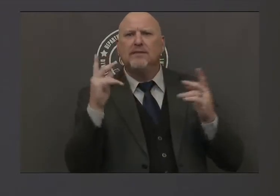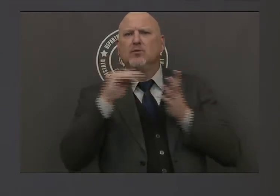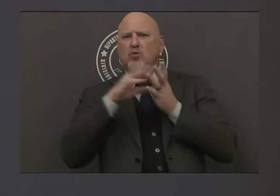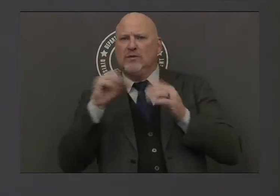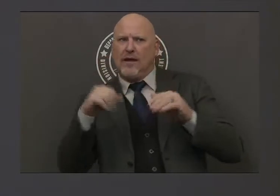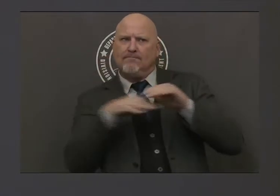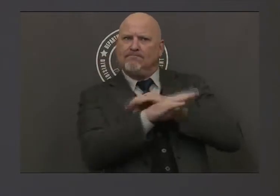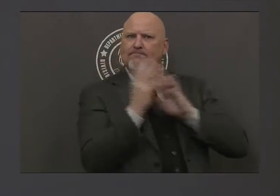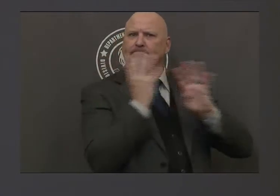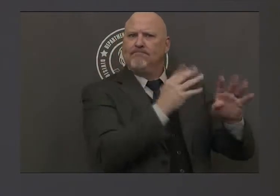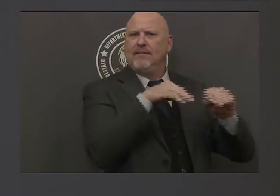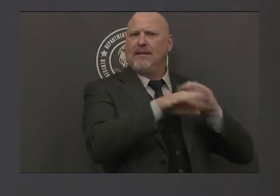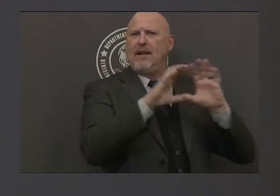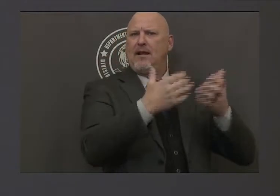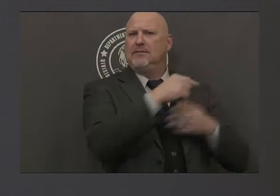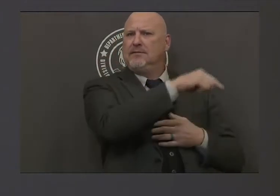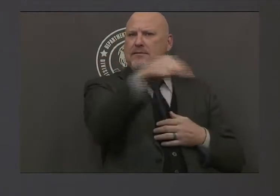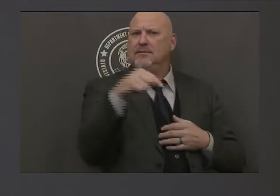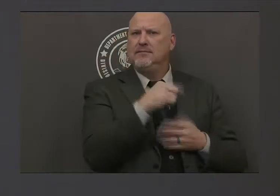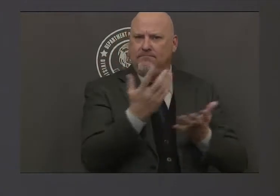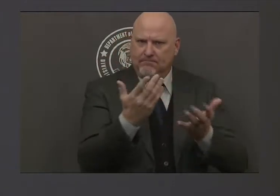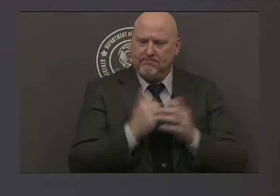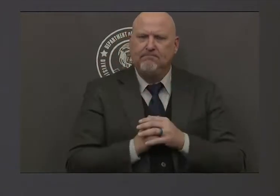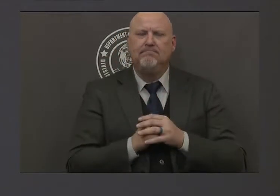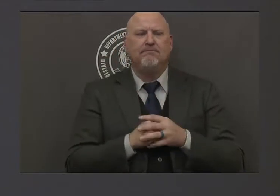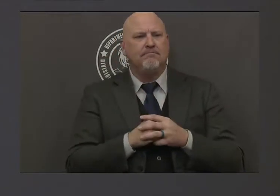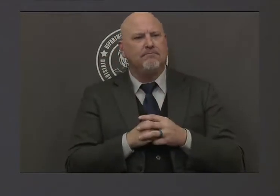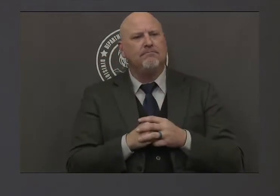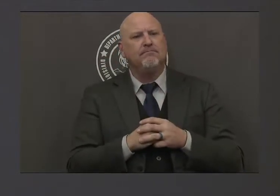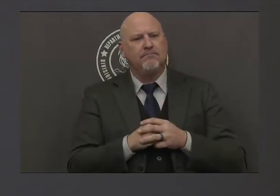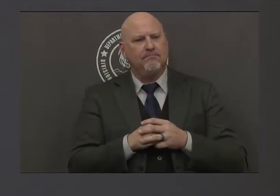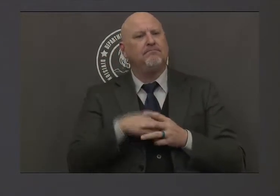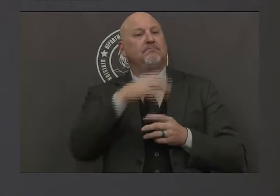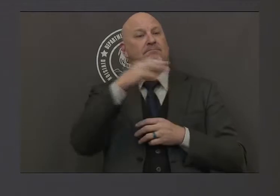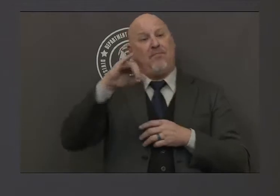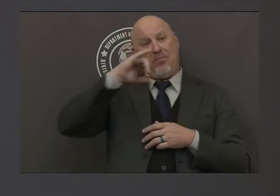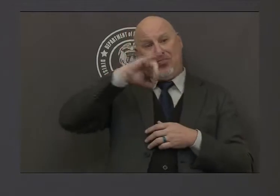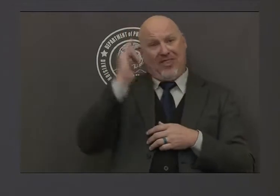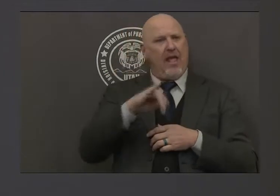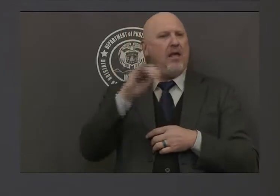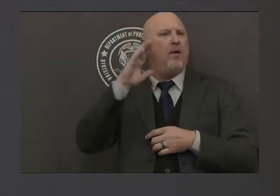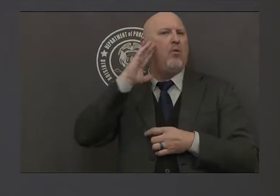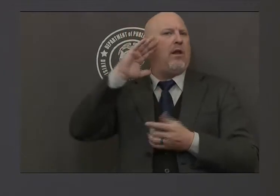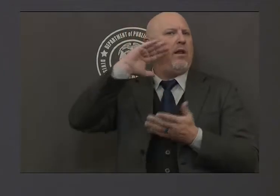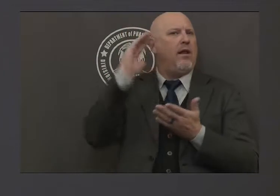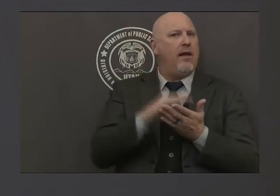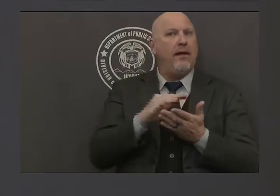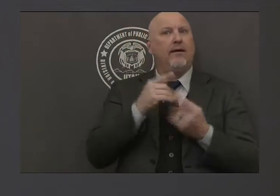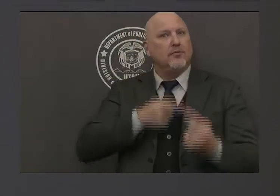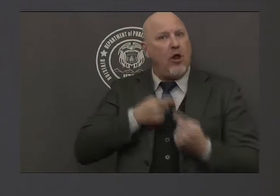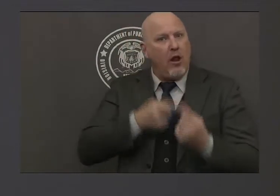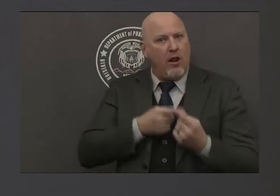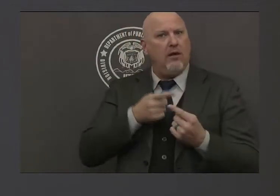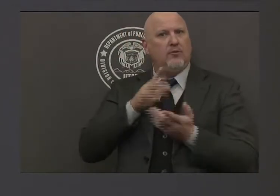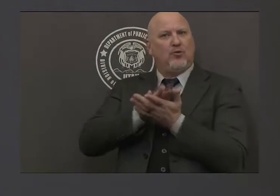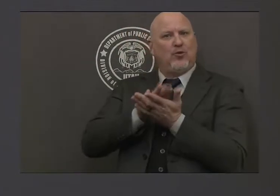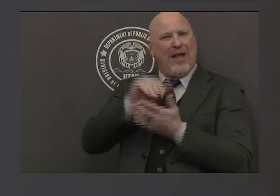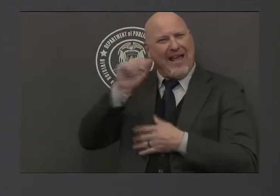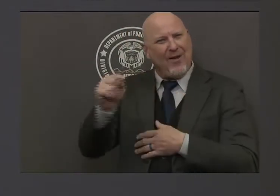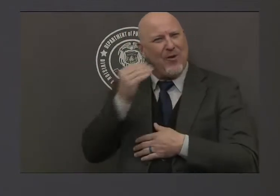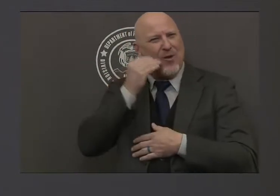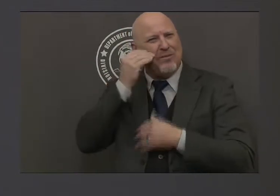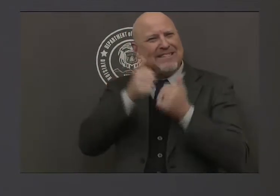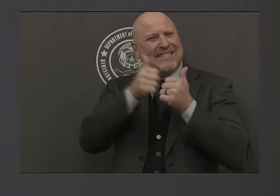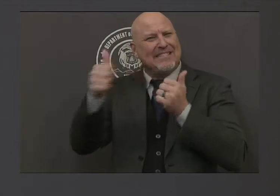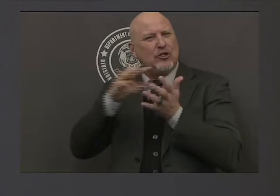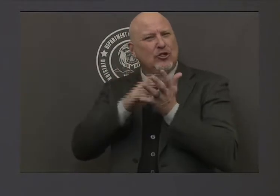families at home, and we hope to minimize the ping pong effect that's happening with going to online or in class, or a